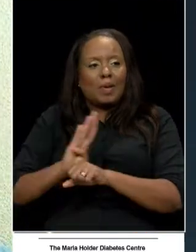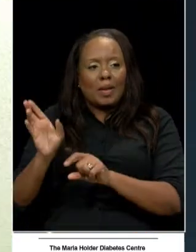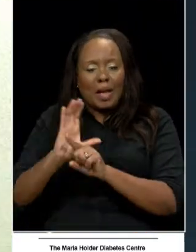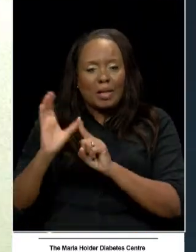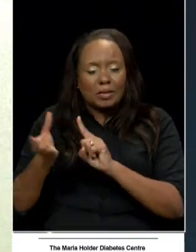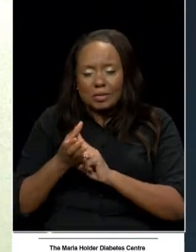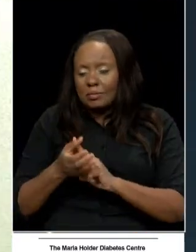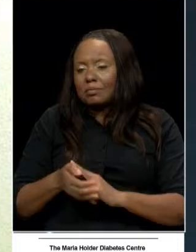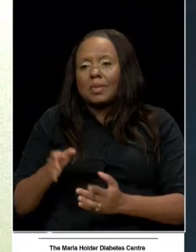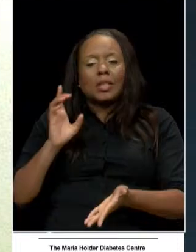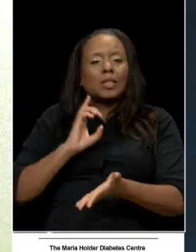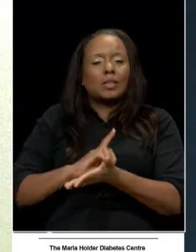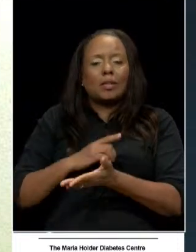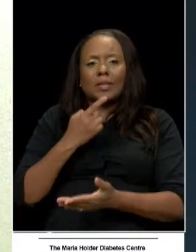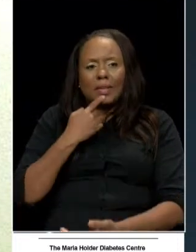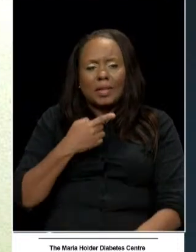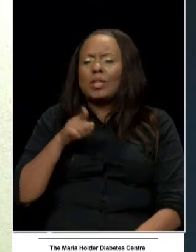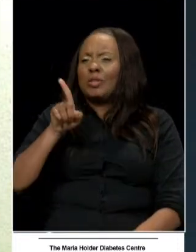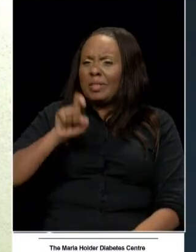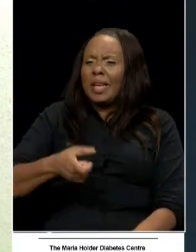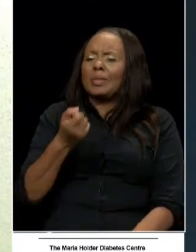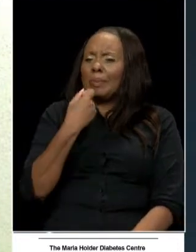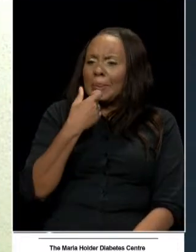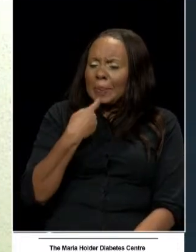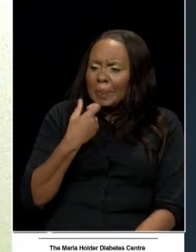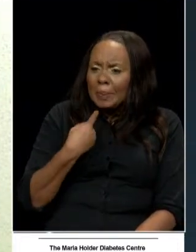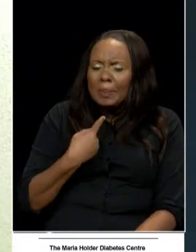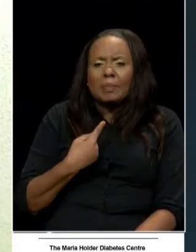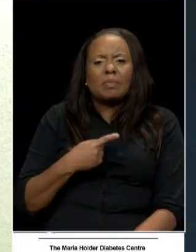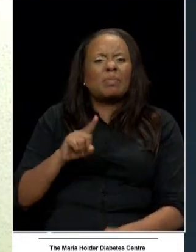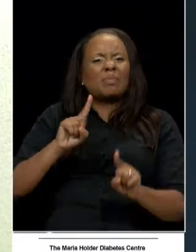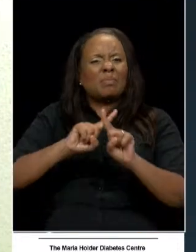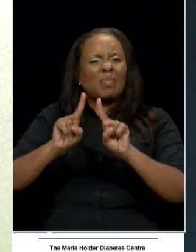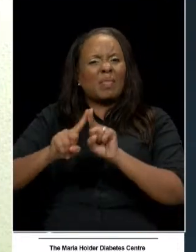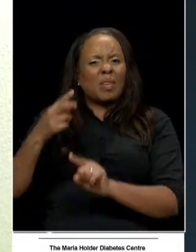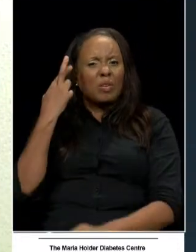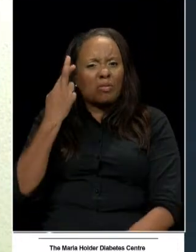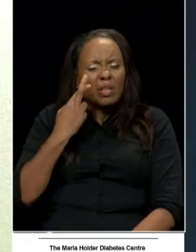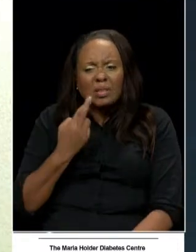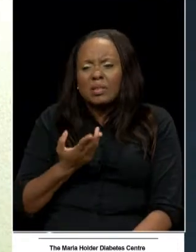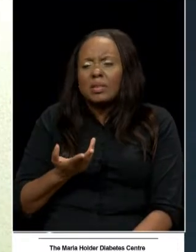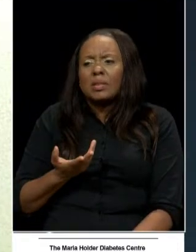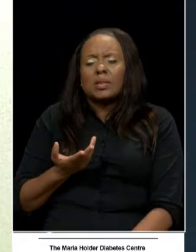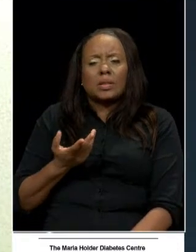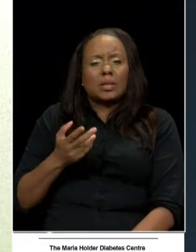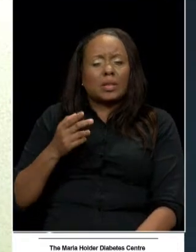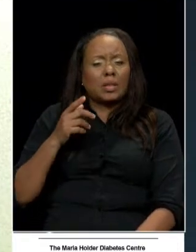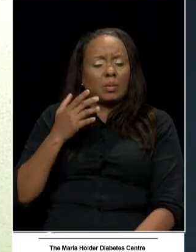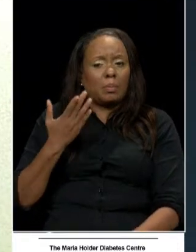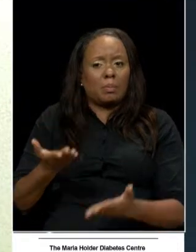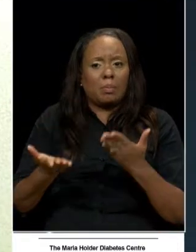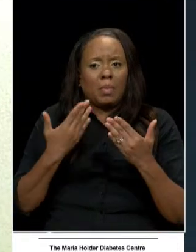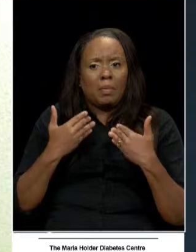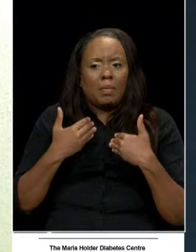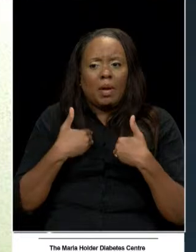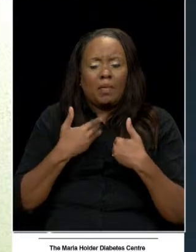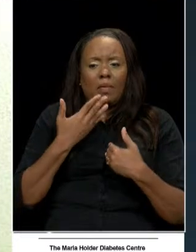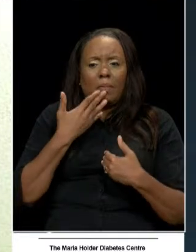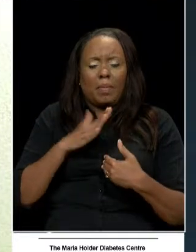doctor prescribes a medication. For a variety of reasons, you may be experiencing a side effect.